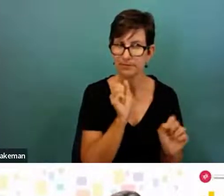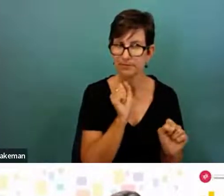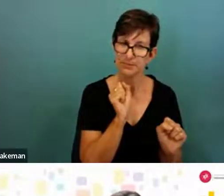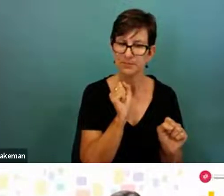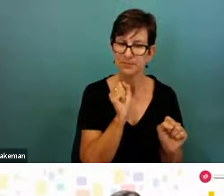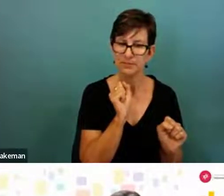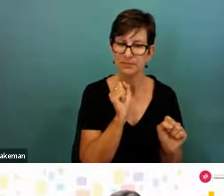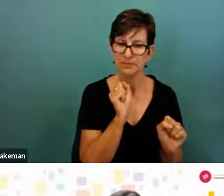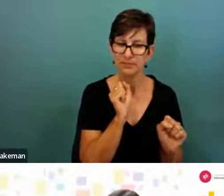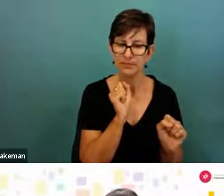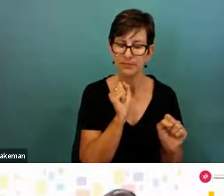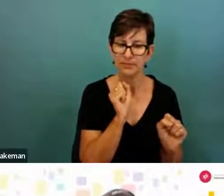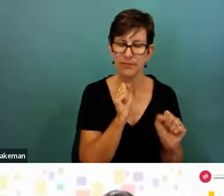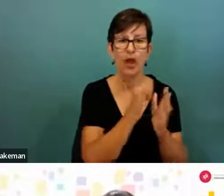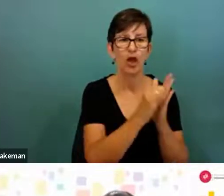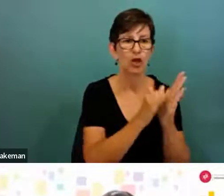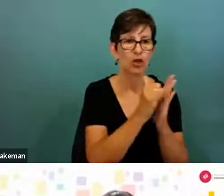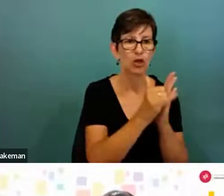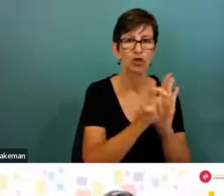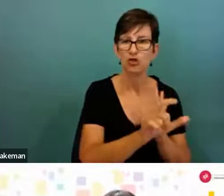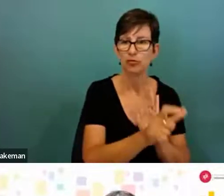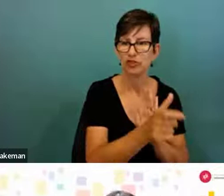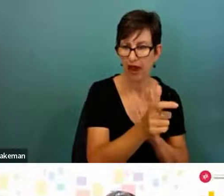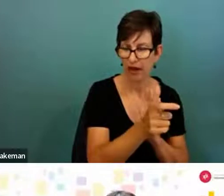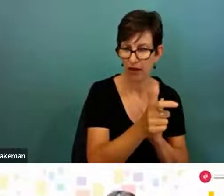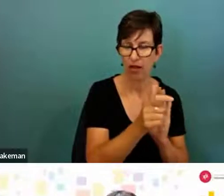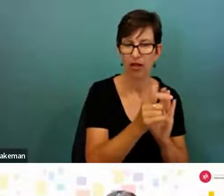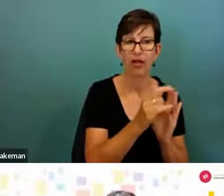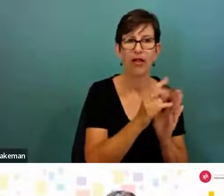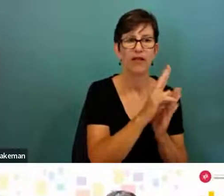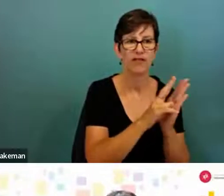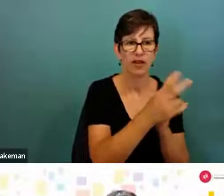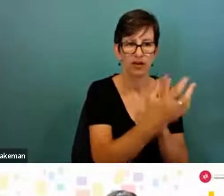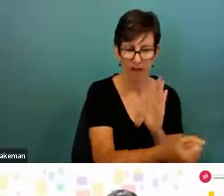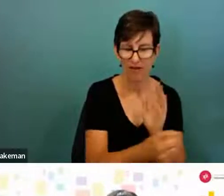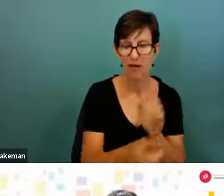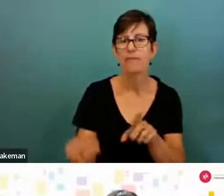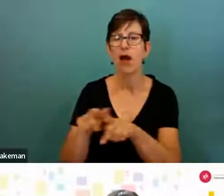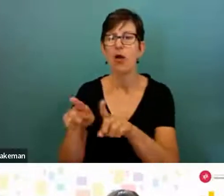the YouTube channel that has all of the videos, but also I'll pop the